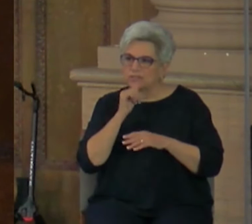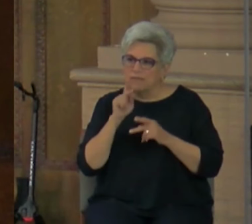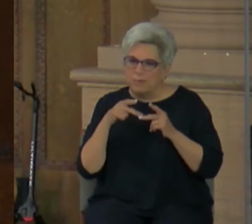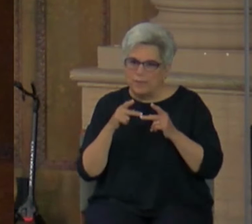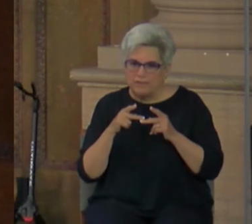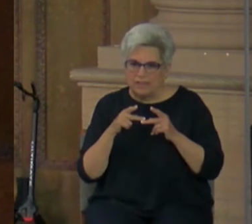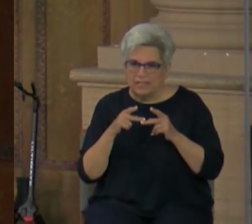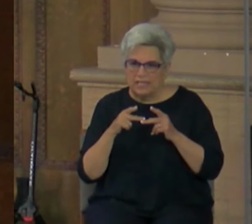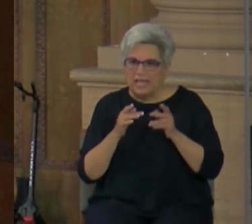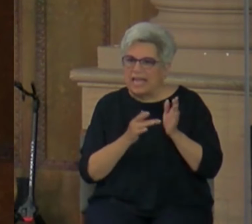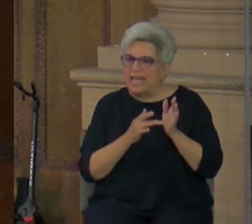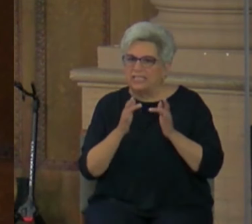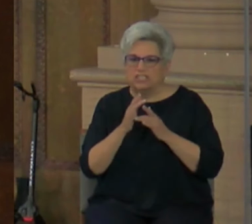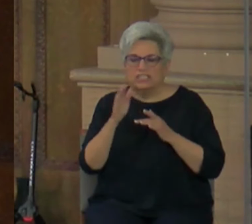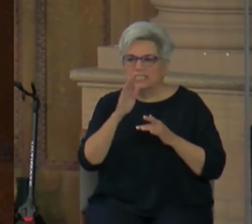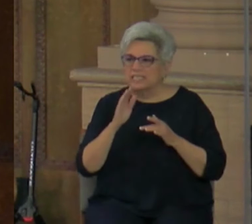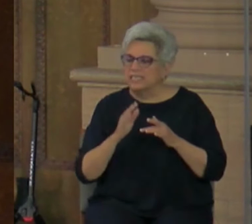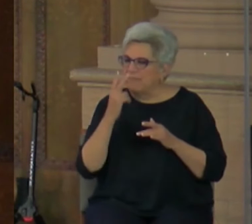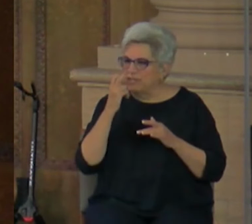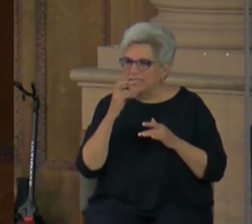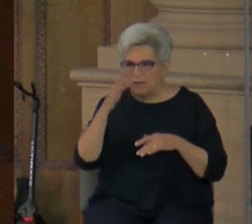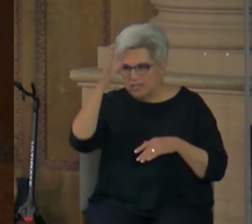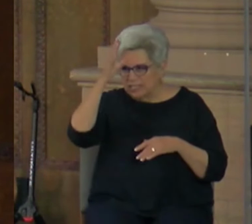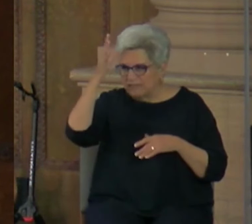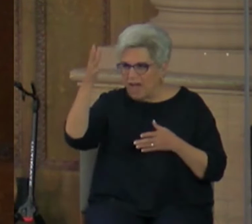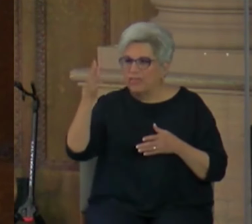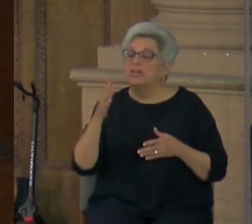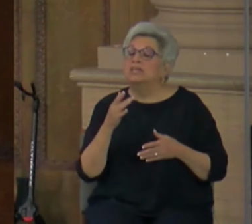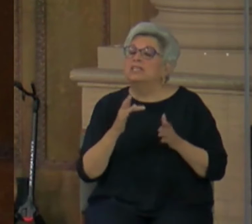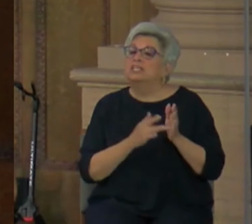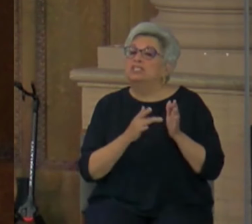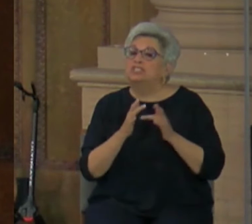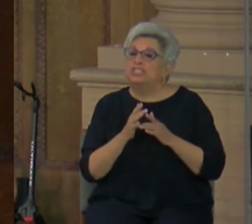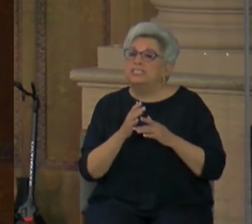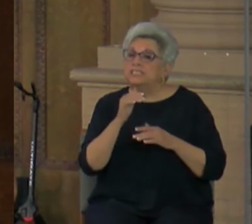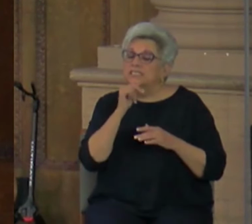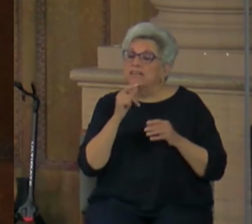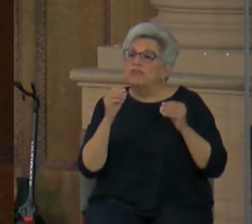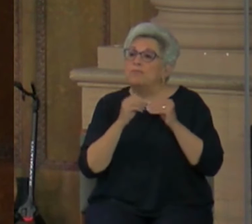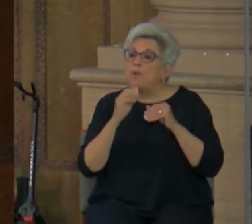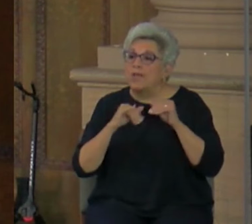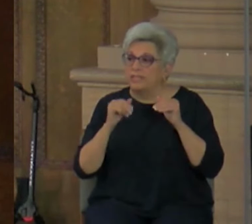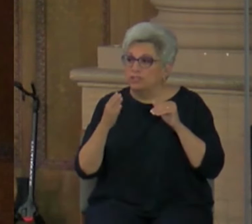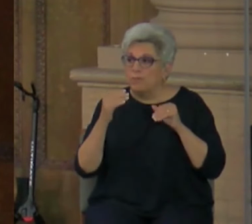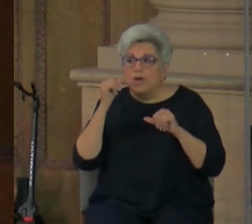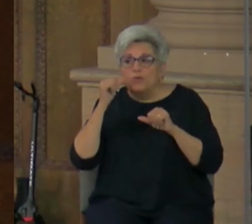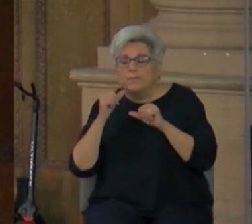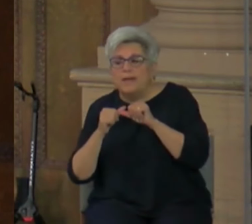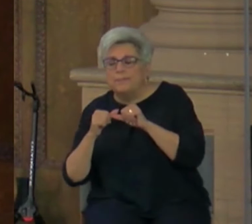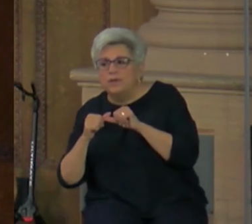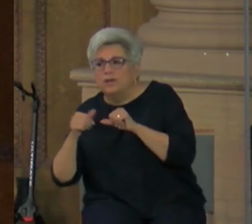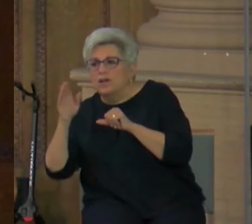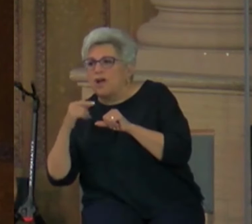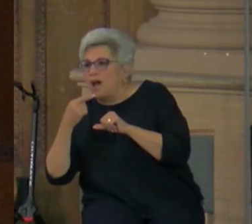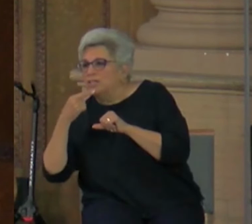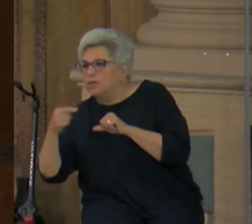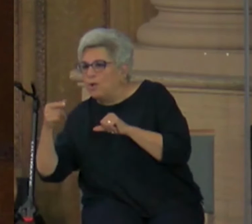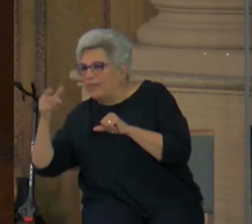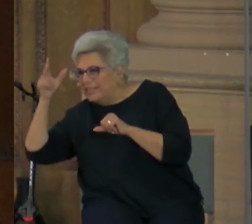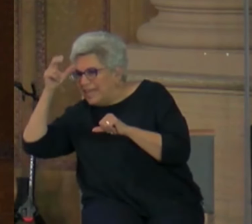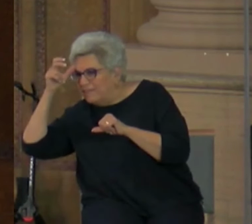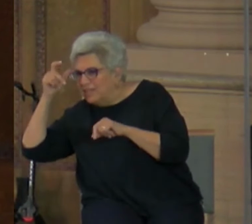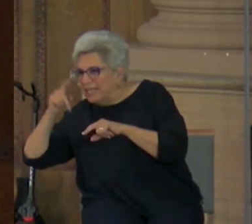Father. Jesus suffered even more than Job. Job's suffering was constrained so that his life couldn't be taken, but Jesus fully gave